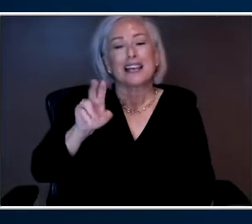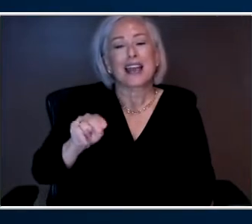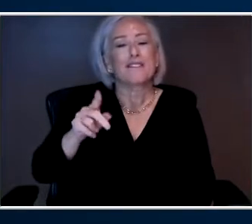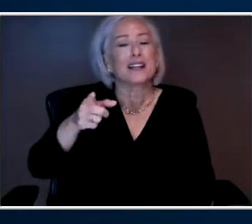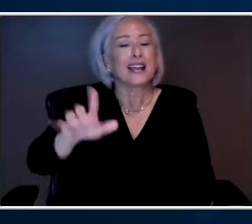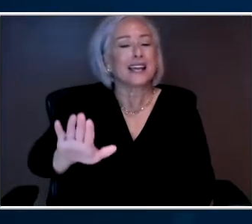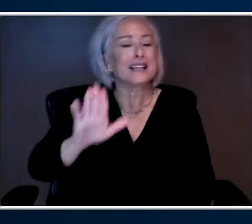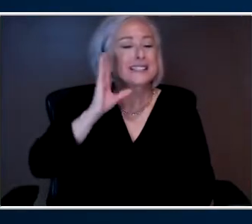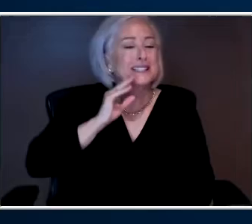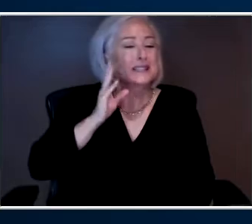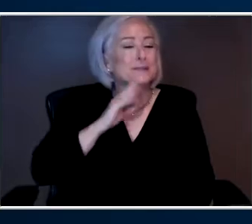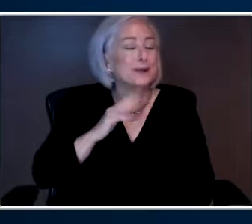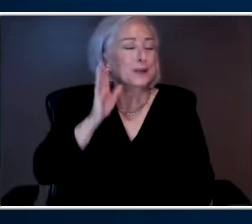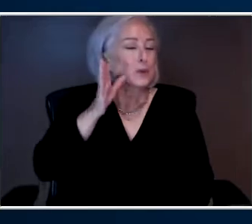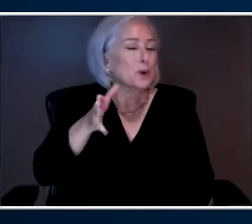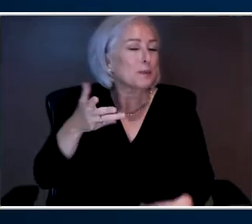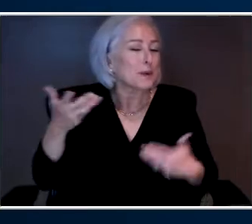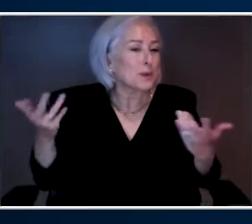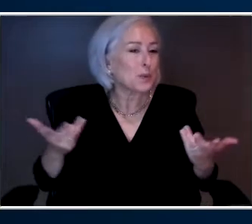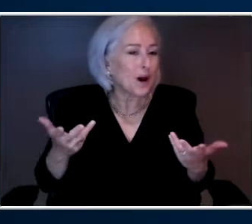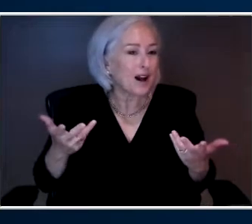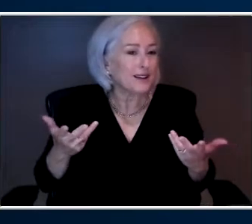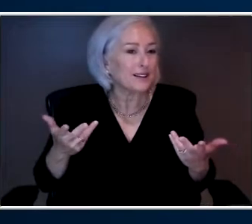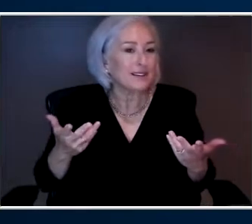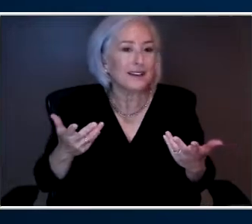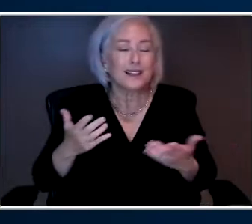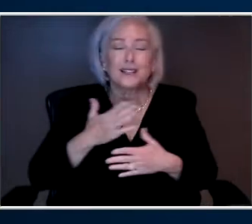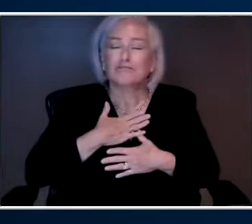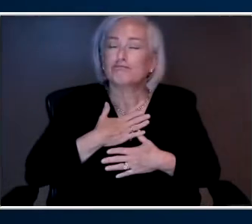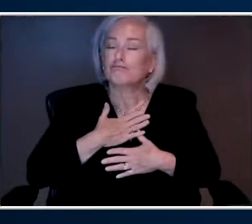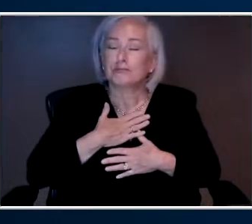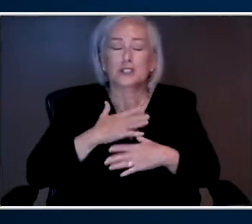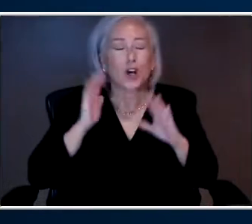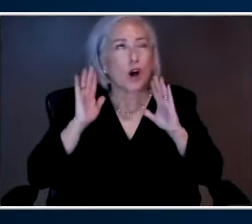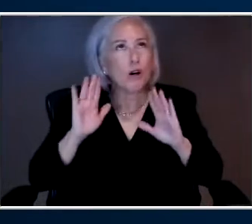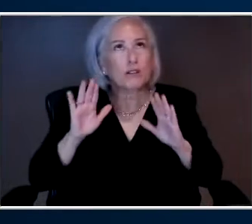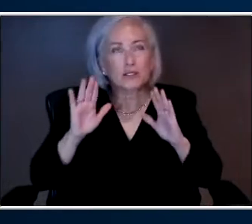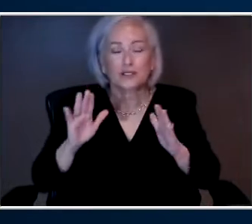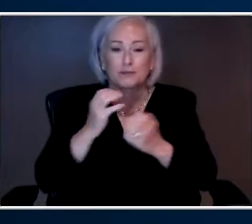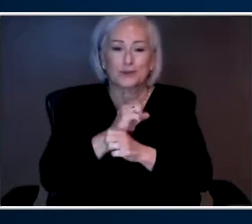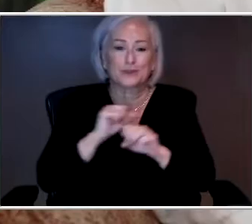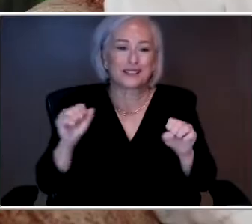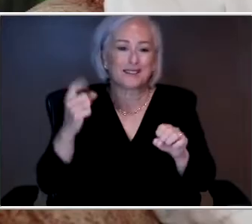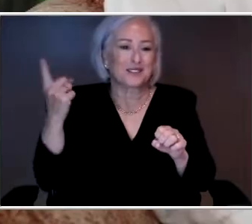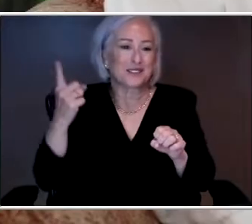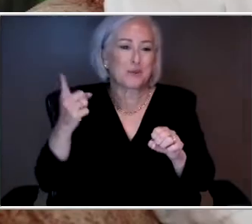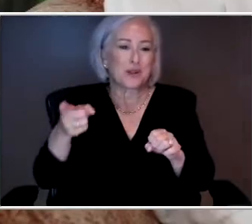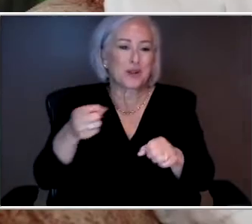to be able to save the life of a loved one. What advice do you have for him?